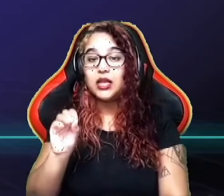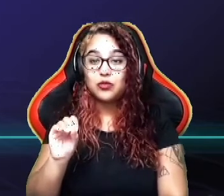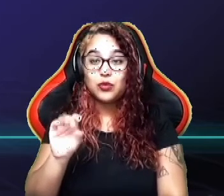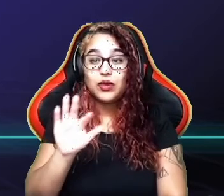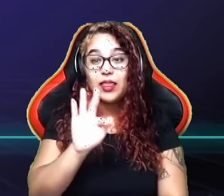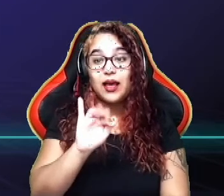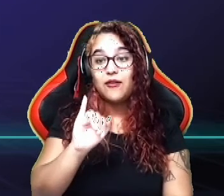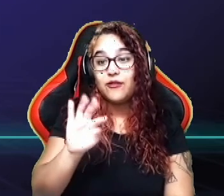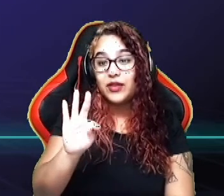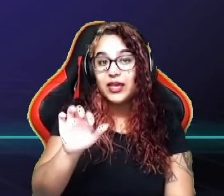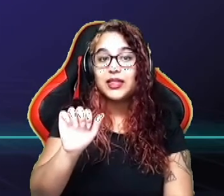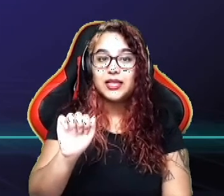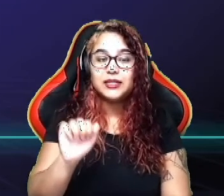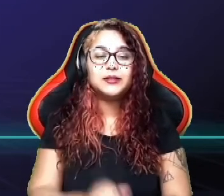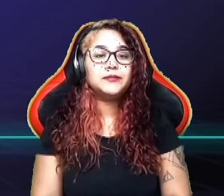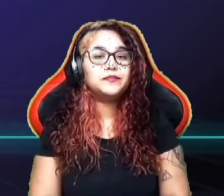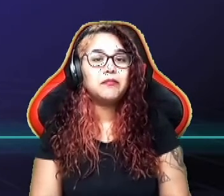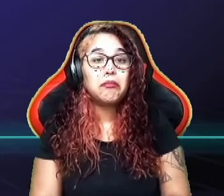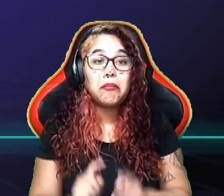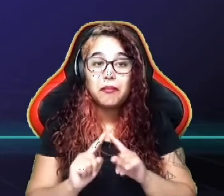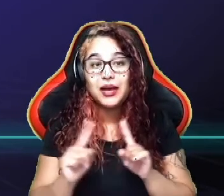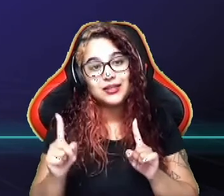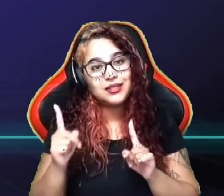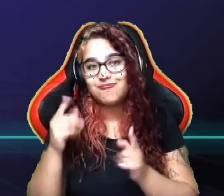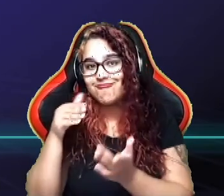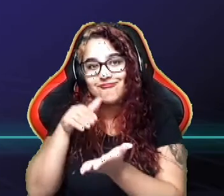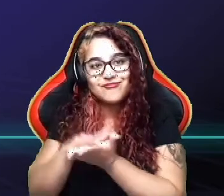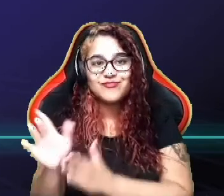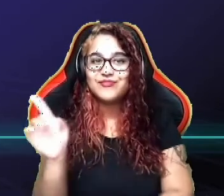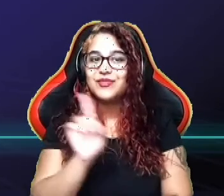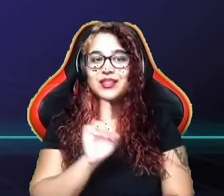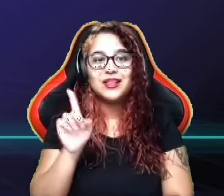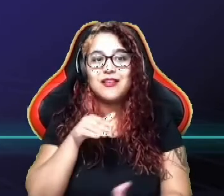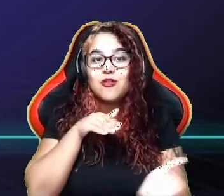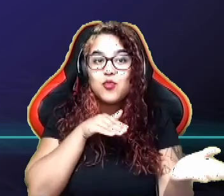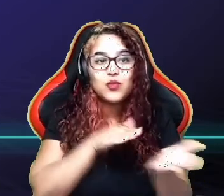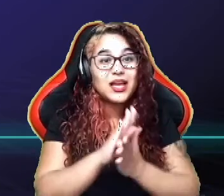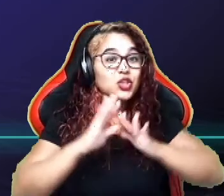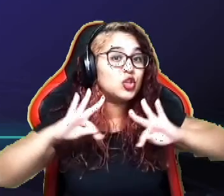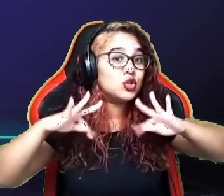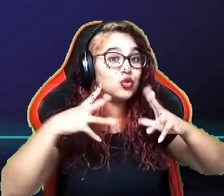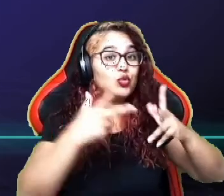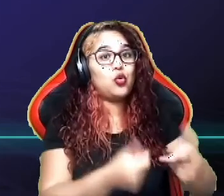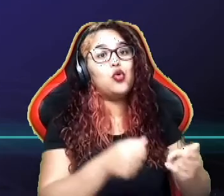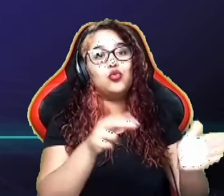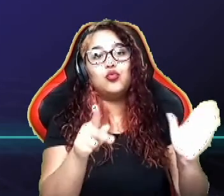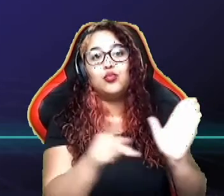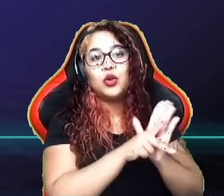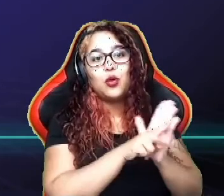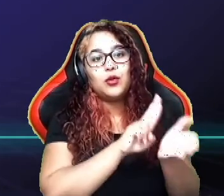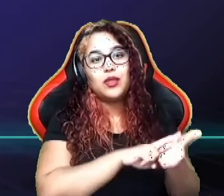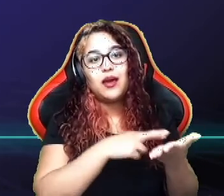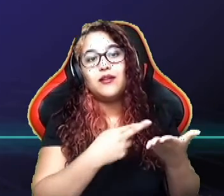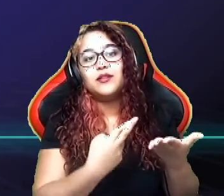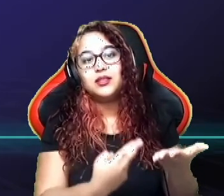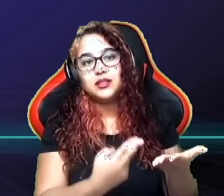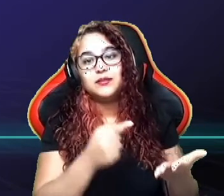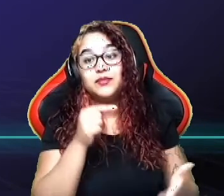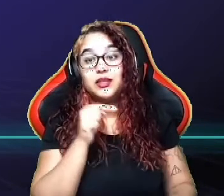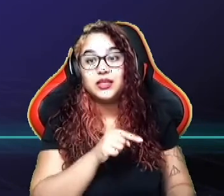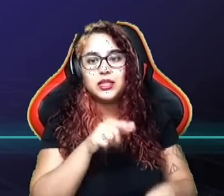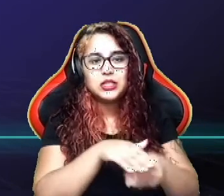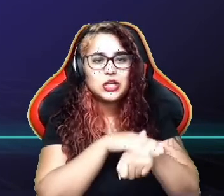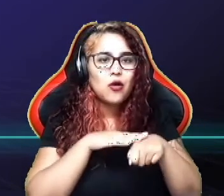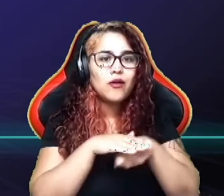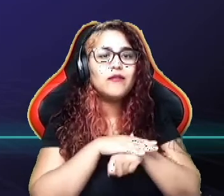booklet and the cassette tape. Actually, it was not launched that way. It was fully published in the magazine. And